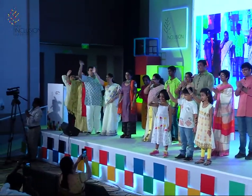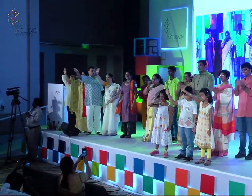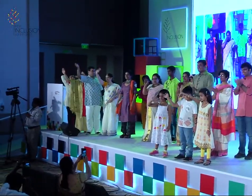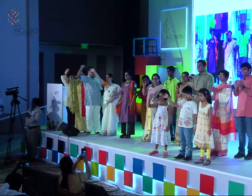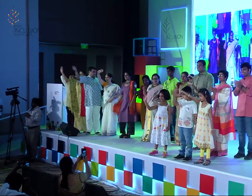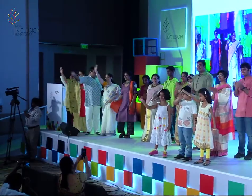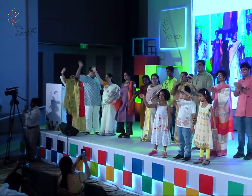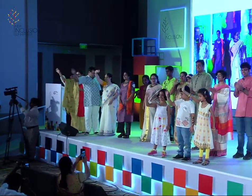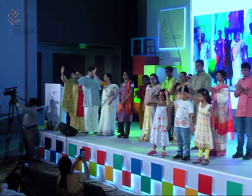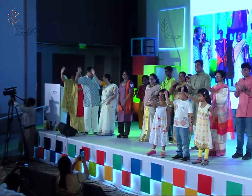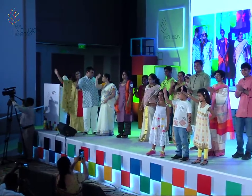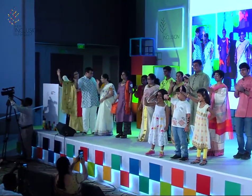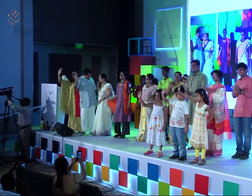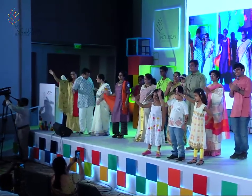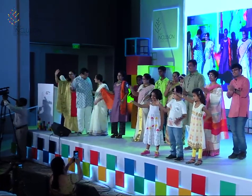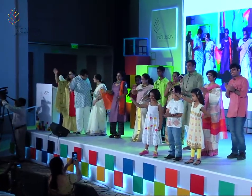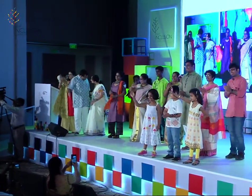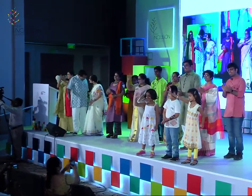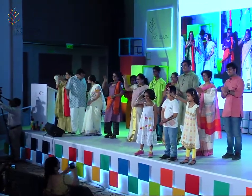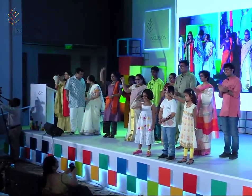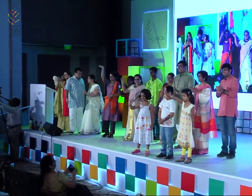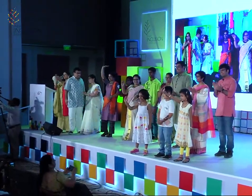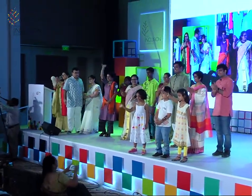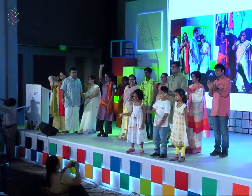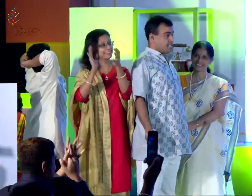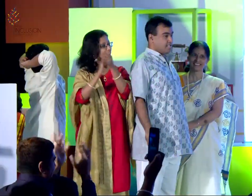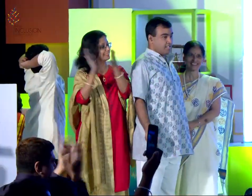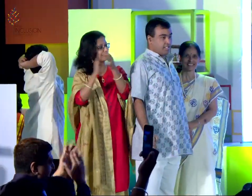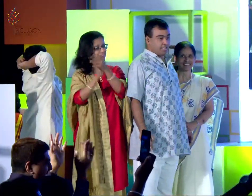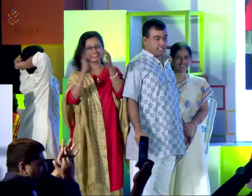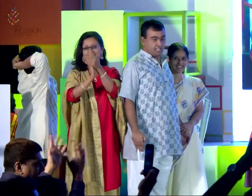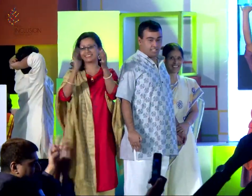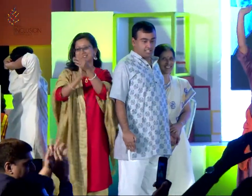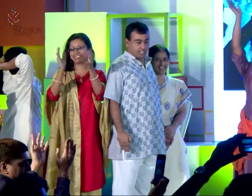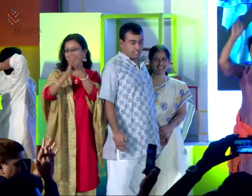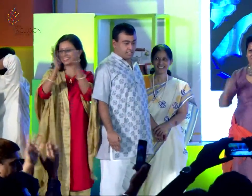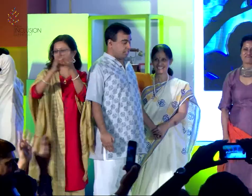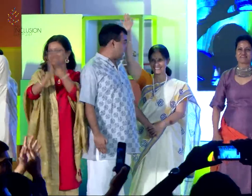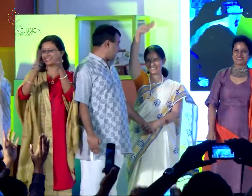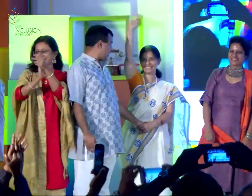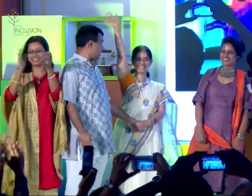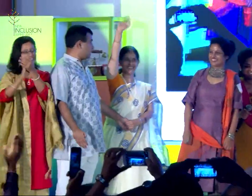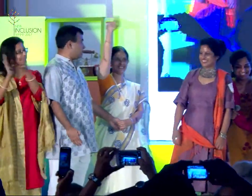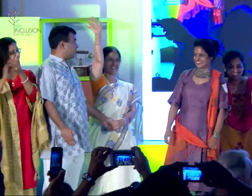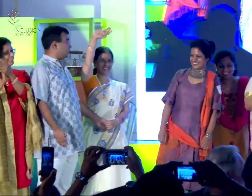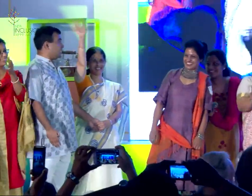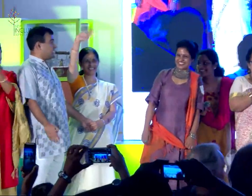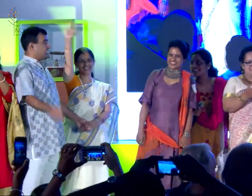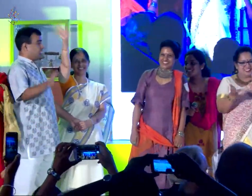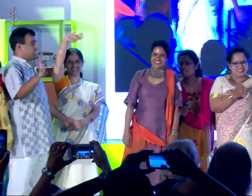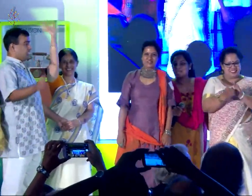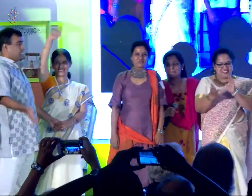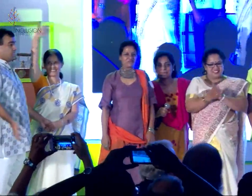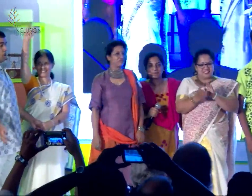all. We lose it all. This is so encouraging. Wow.